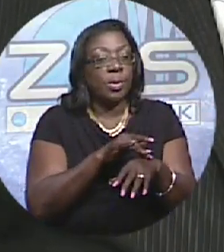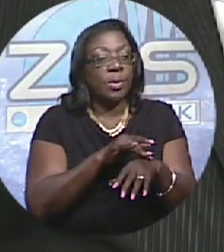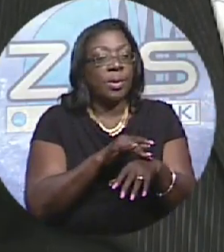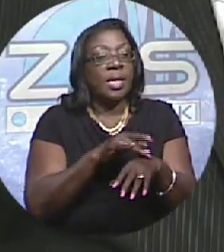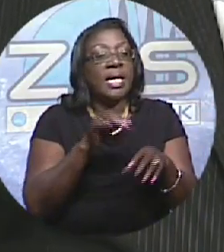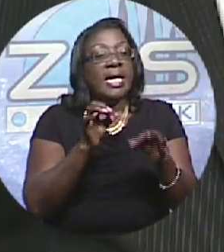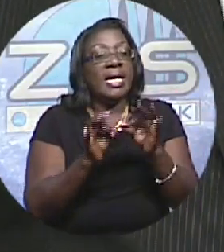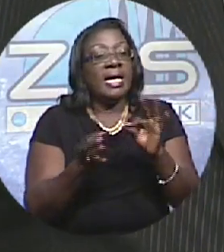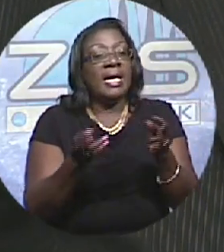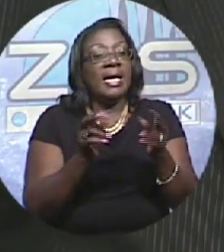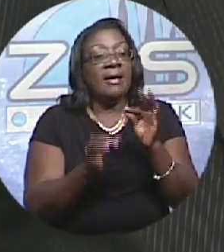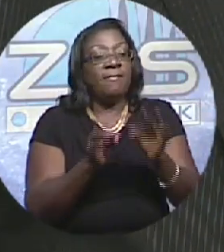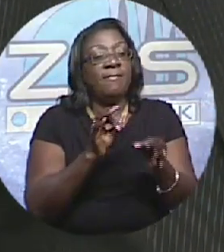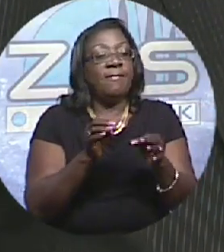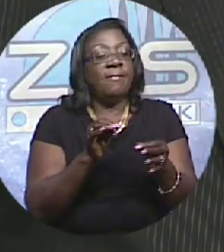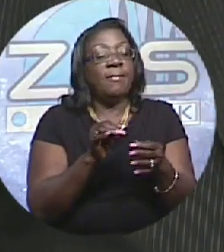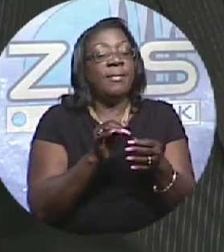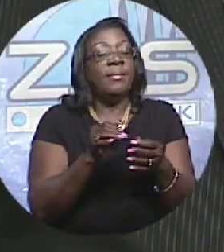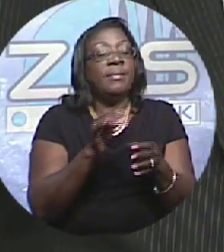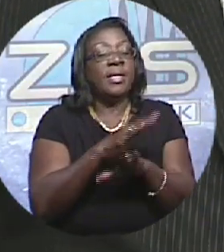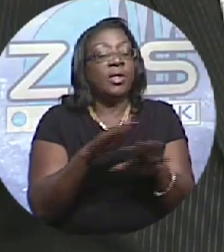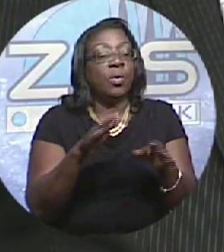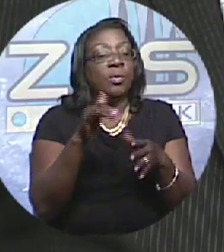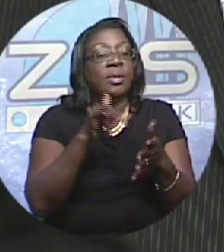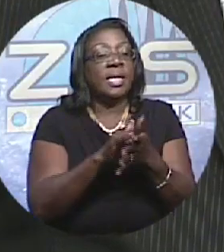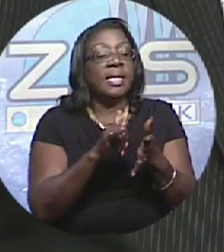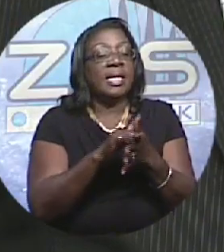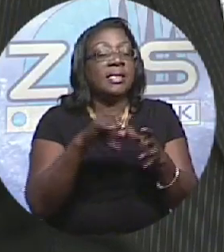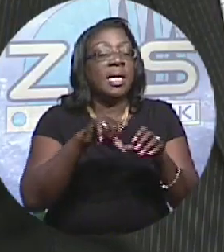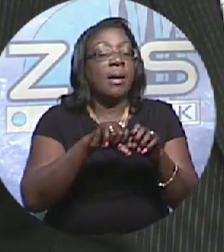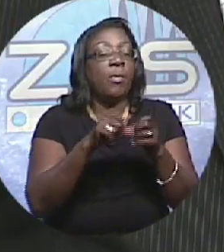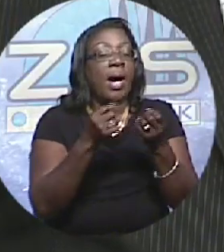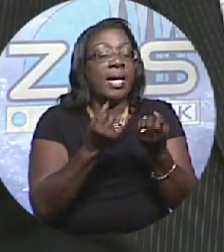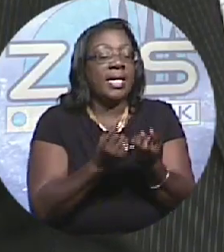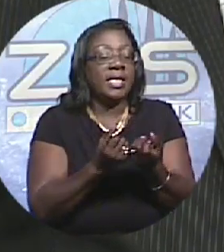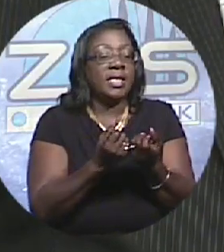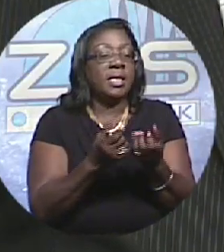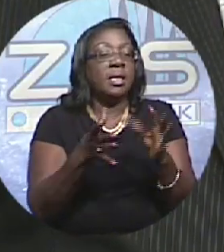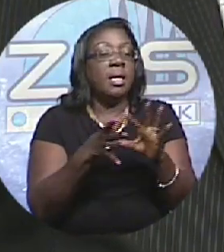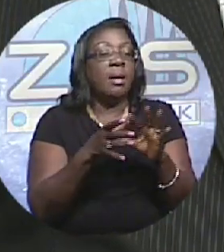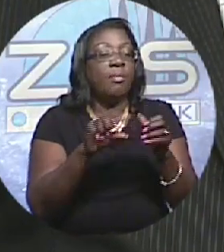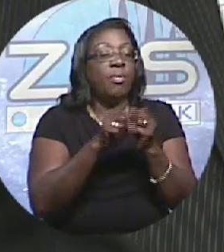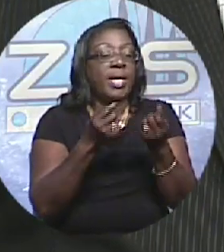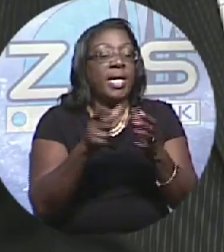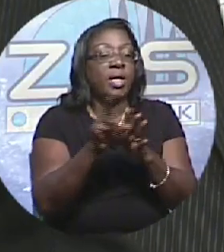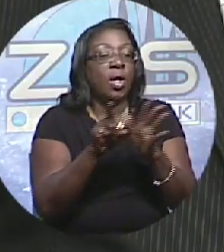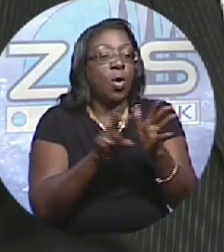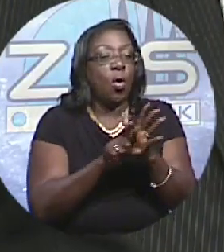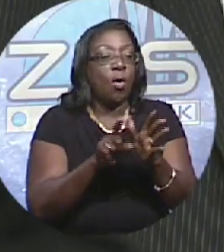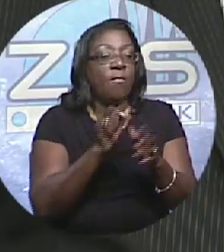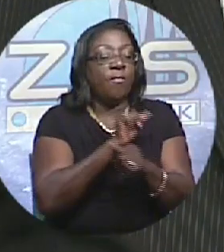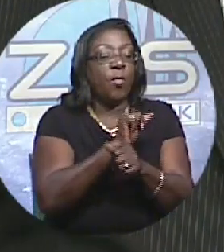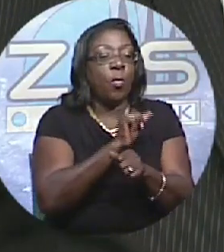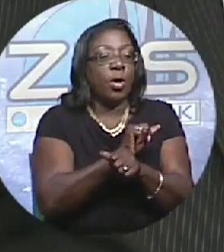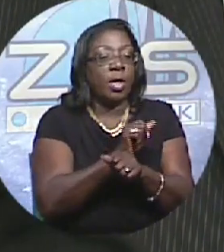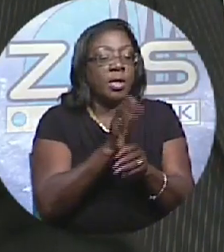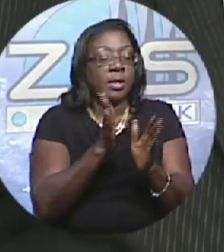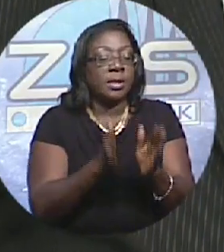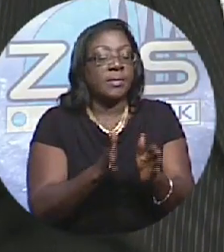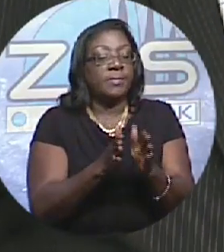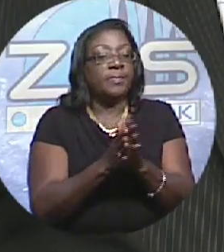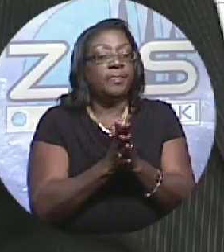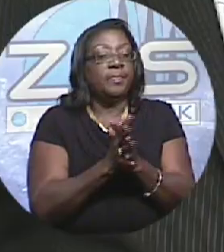violation of the equal pay provision of the Employment Act. However, Farquharson says the actions of Diamond Internationals could set a very dangerous